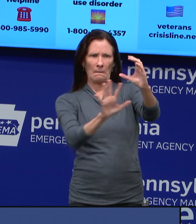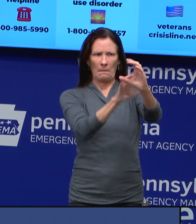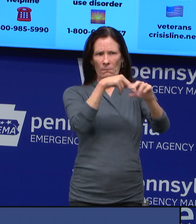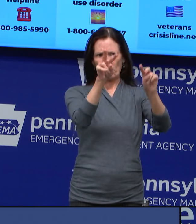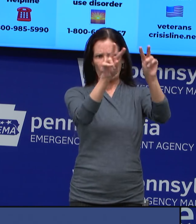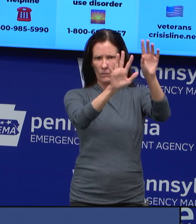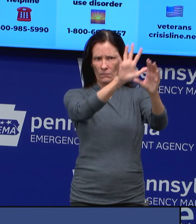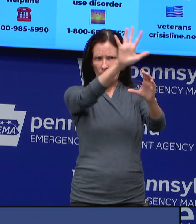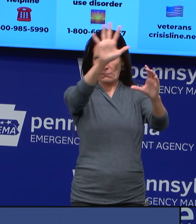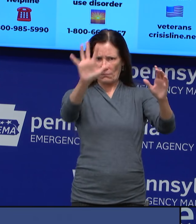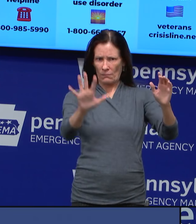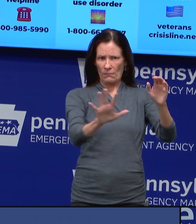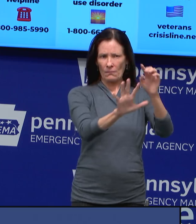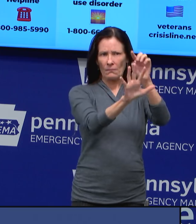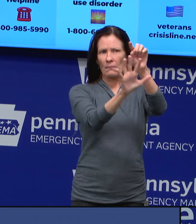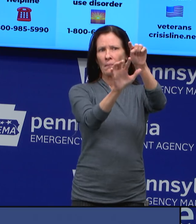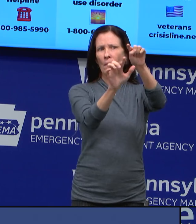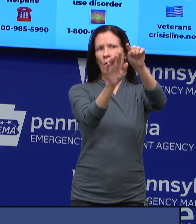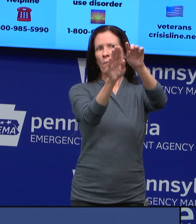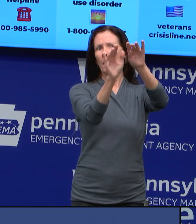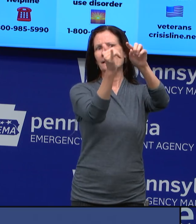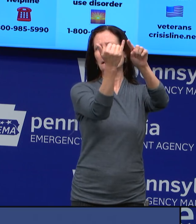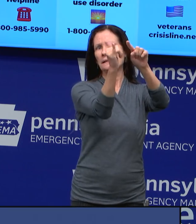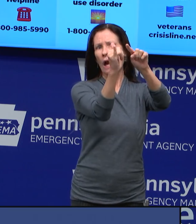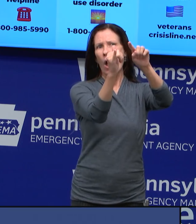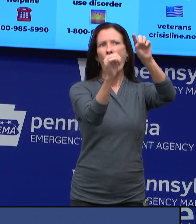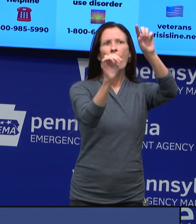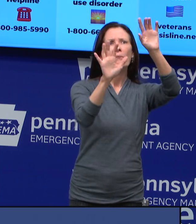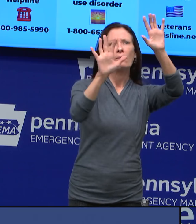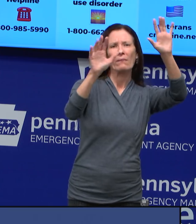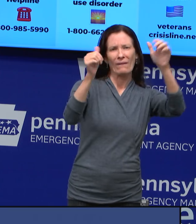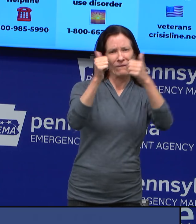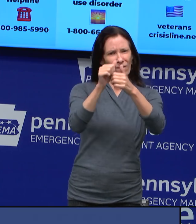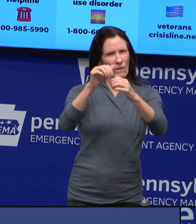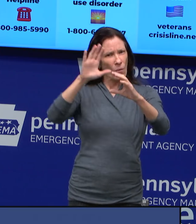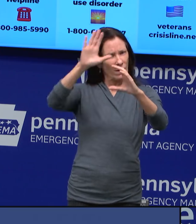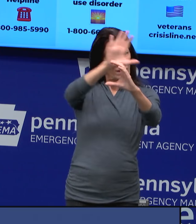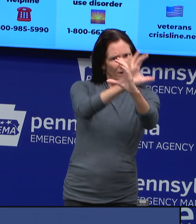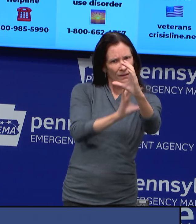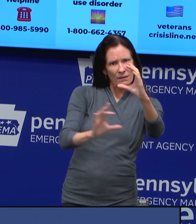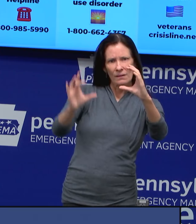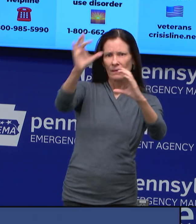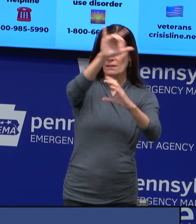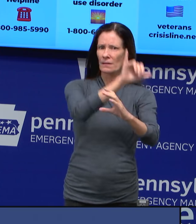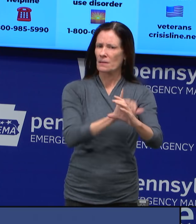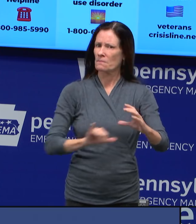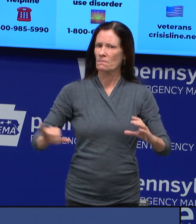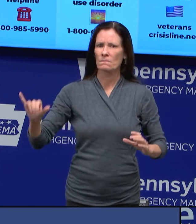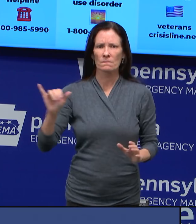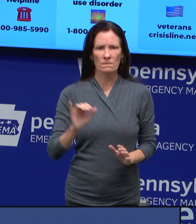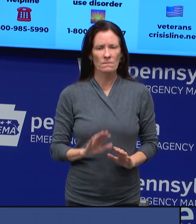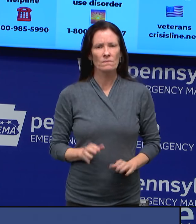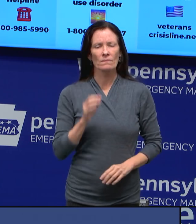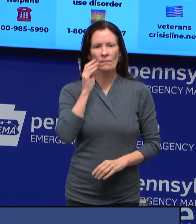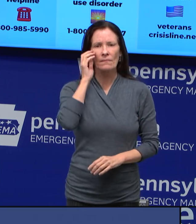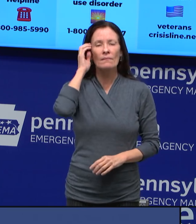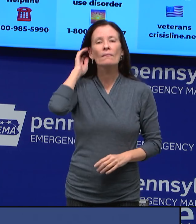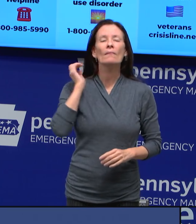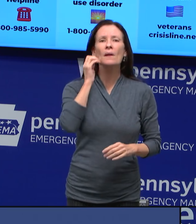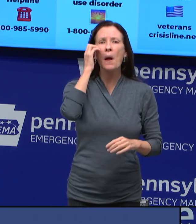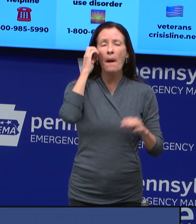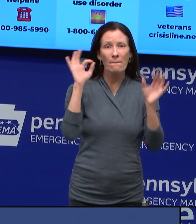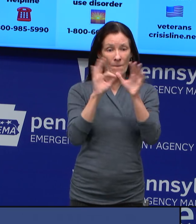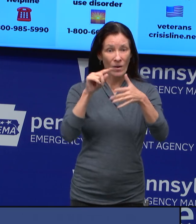We're going to be looking at the ability to do testing in an area, and we're looking to expand testing. We're going to be looking at our ability to